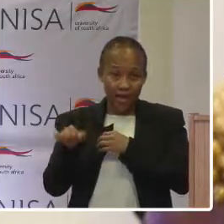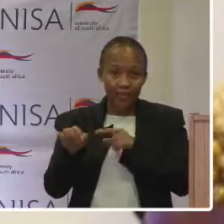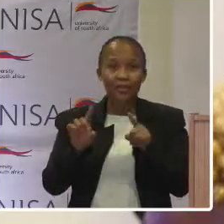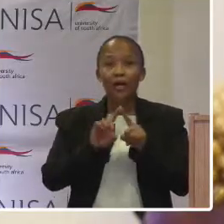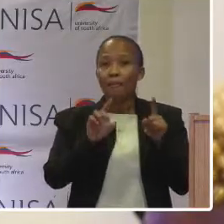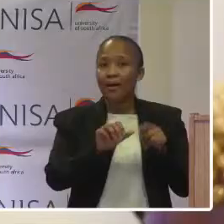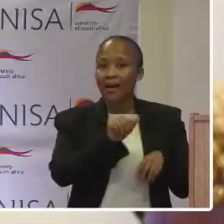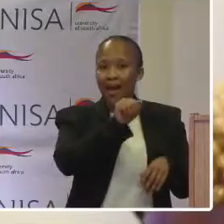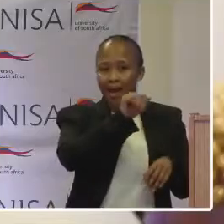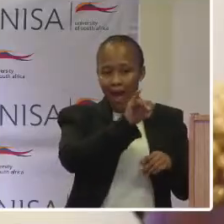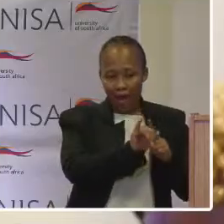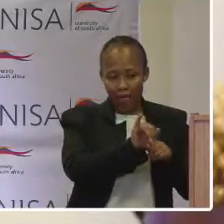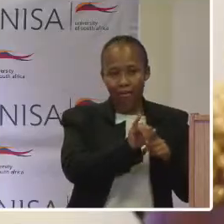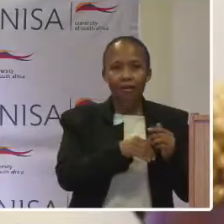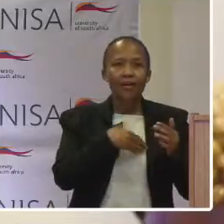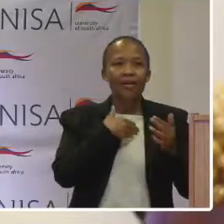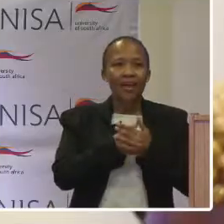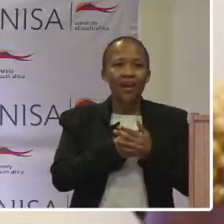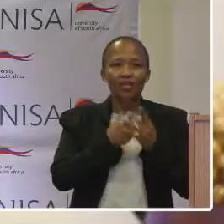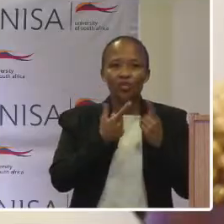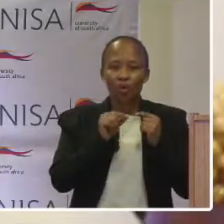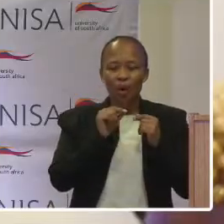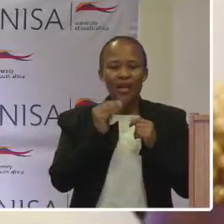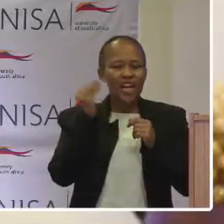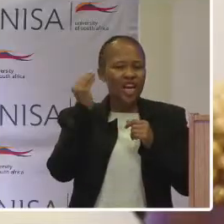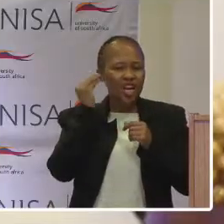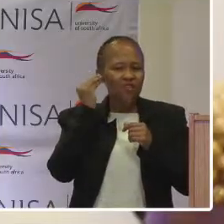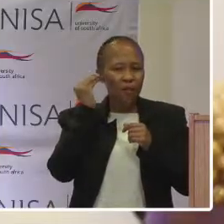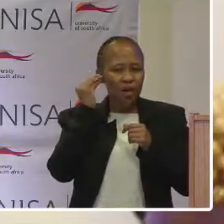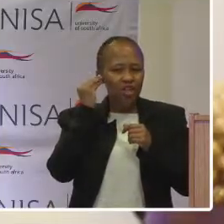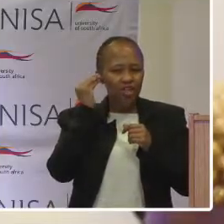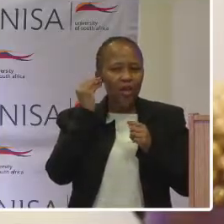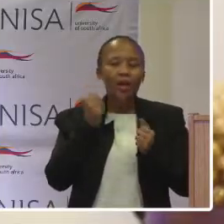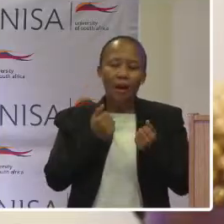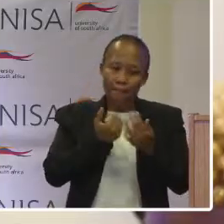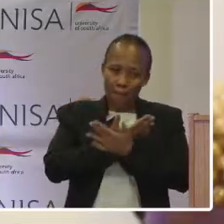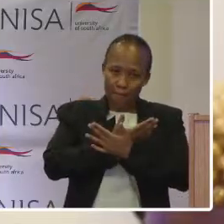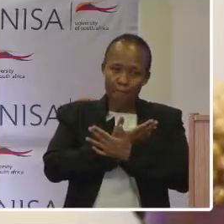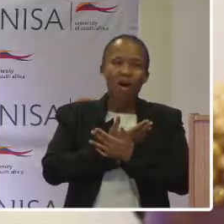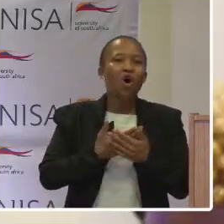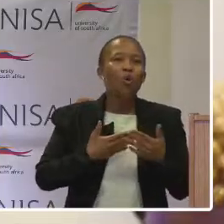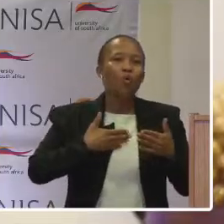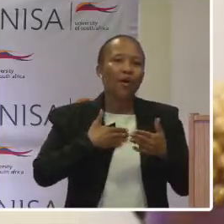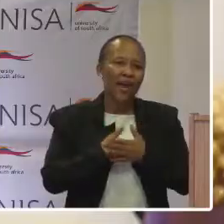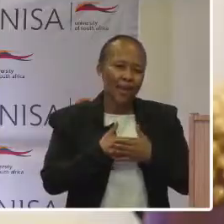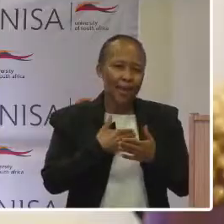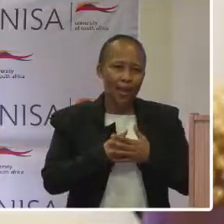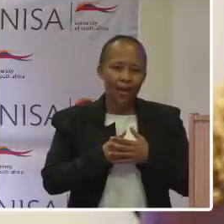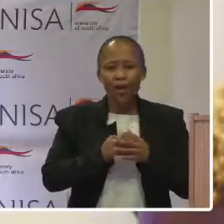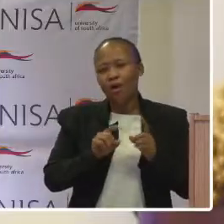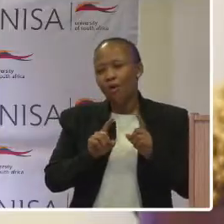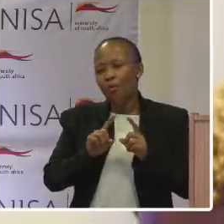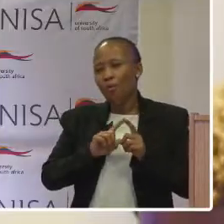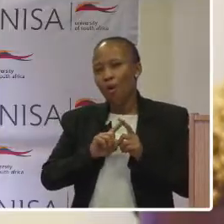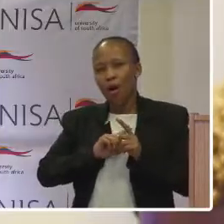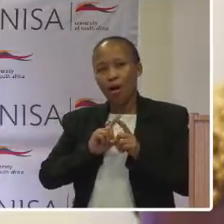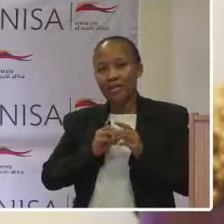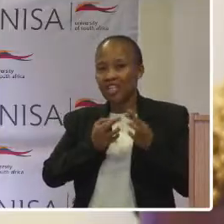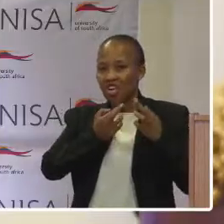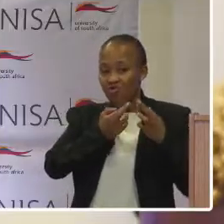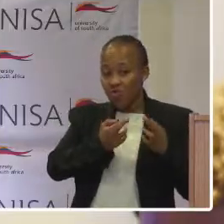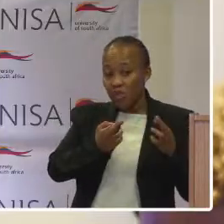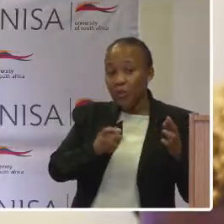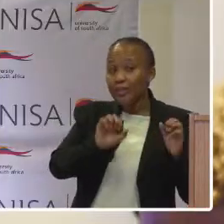can able to miss information because of it prompts in different sources, not giving the